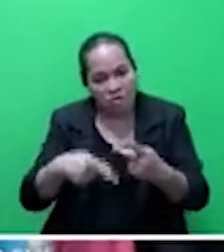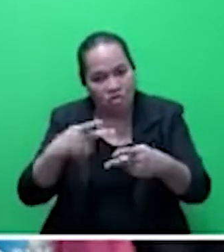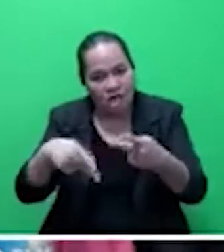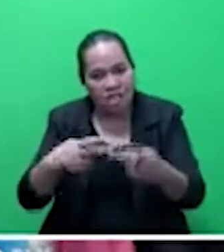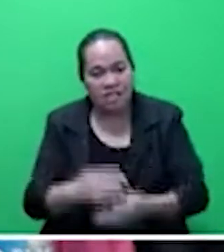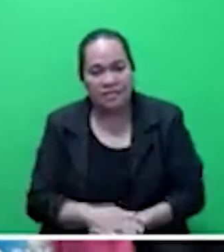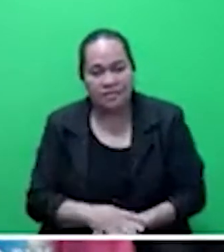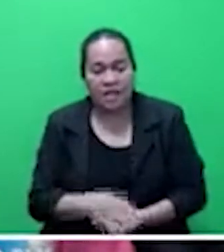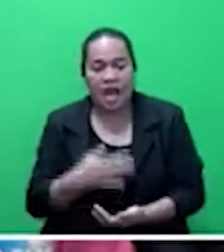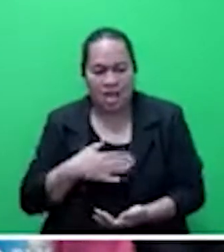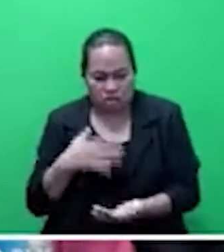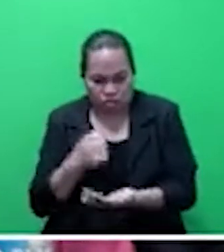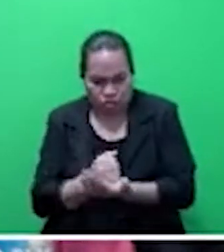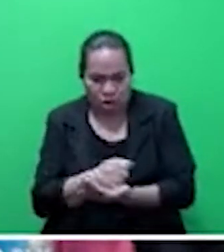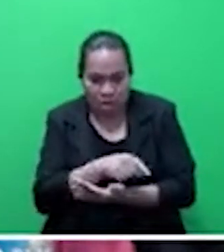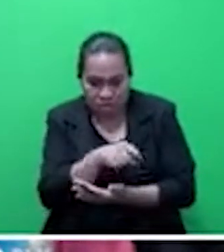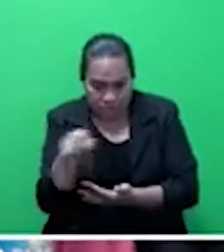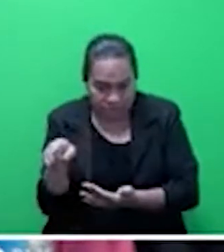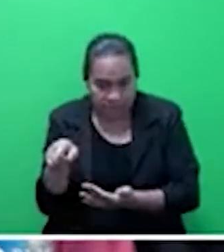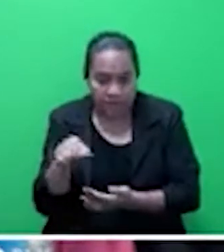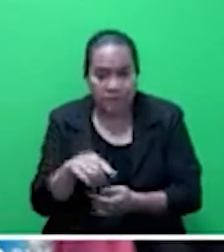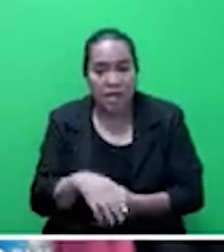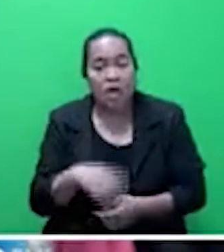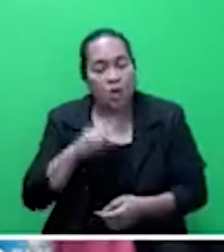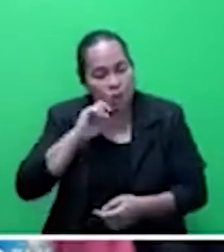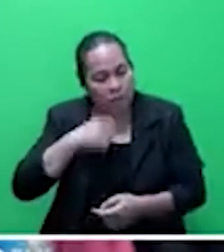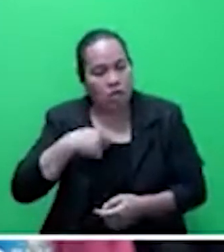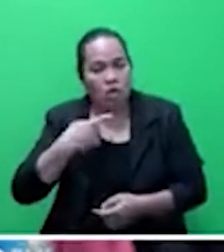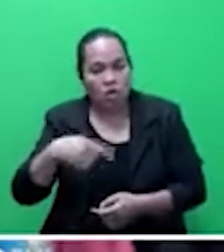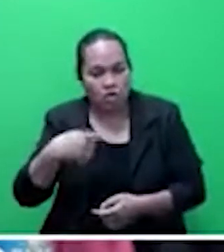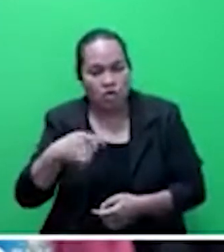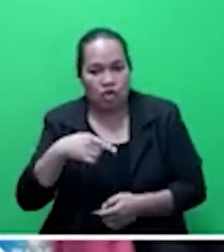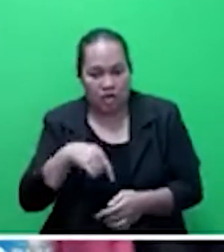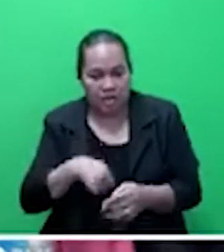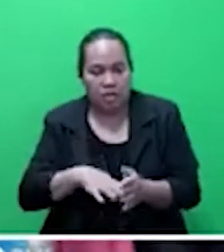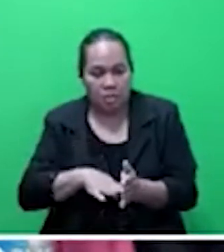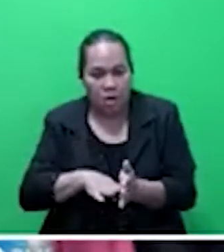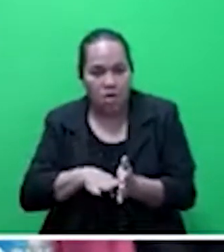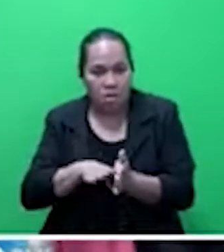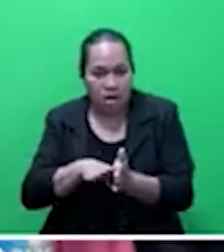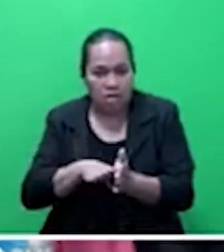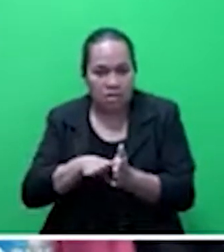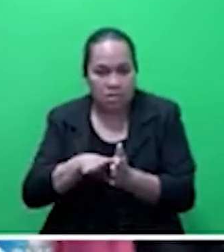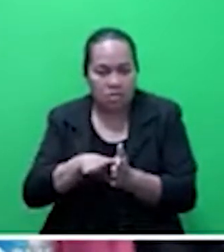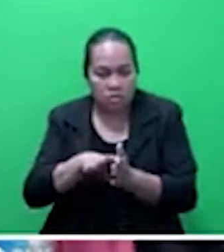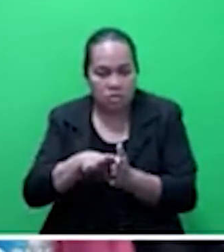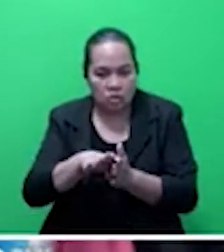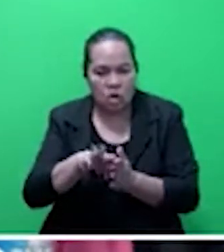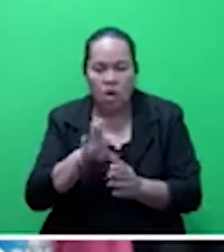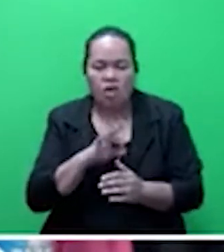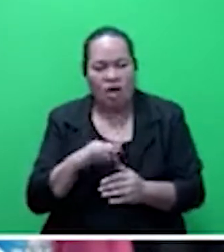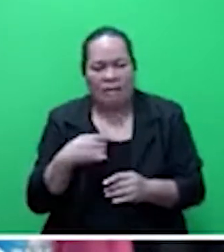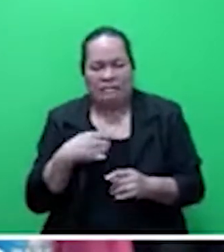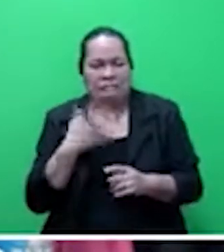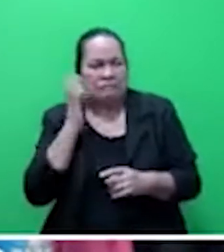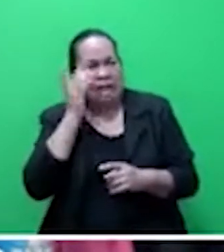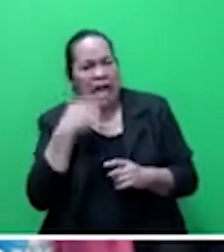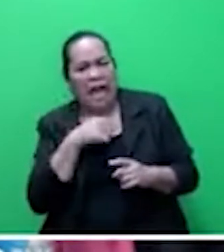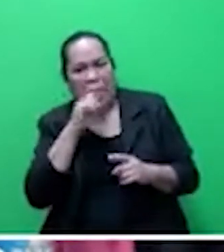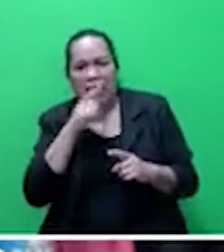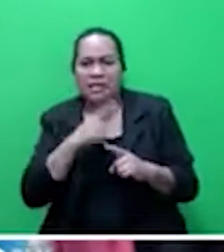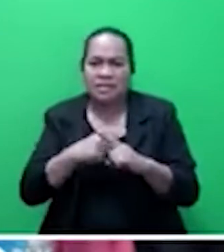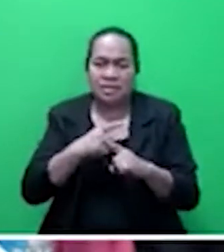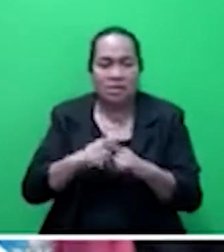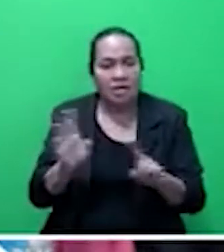I assure this August Chamber that we will continue this momentum and we will not going to make excuse that will prevent us